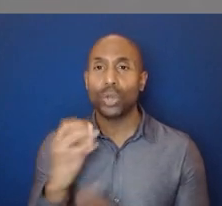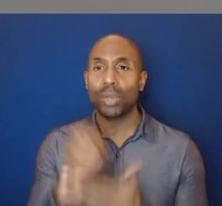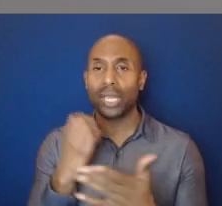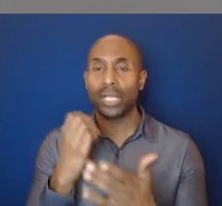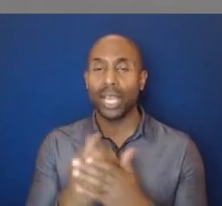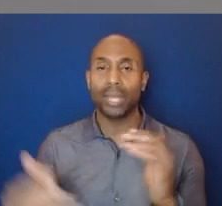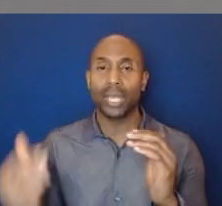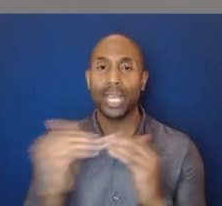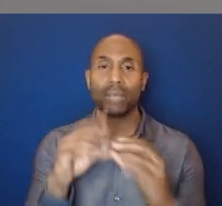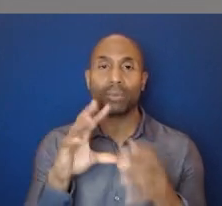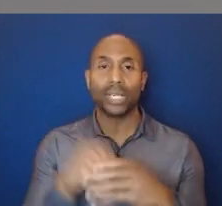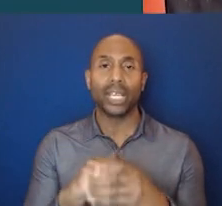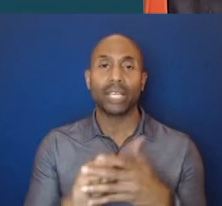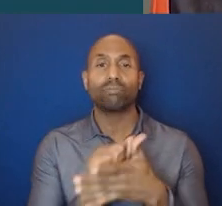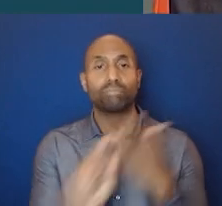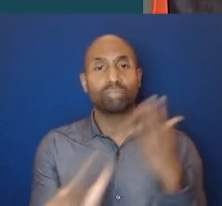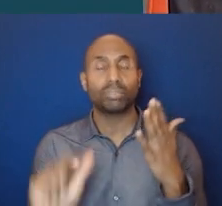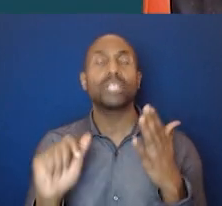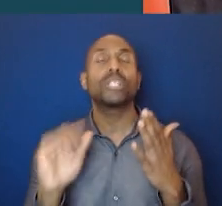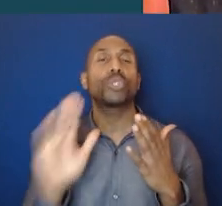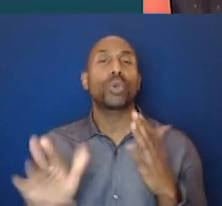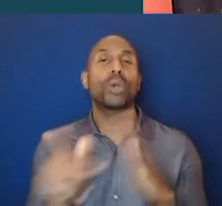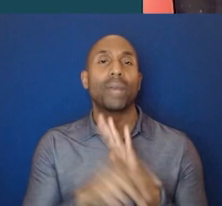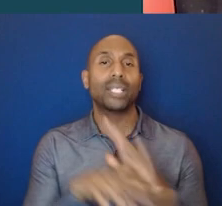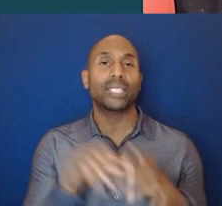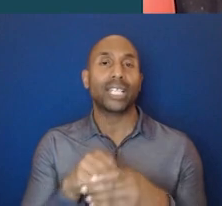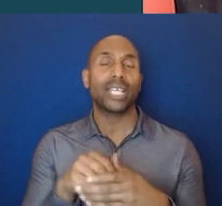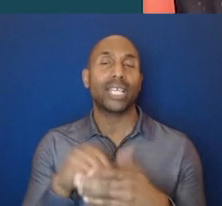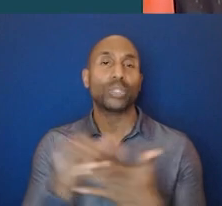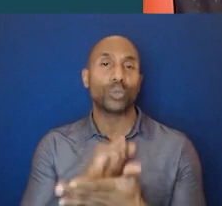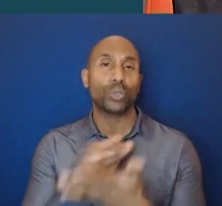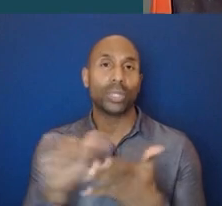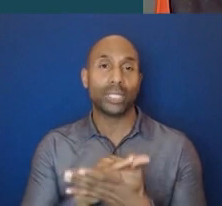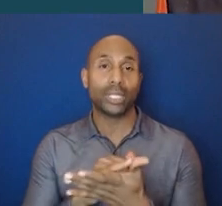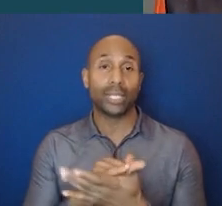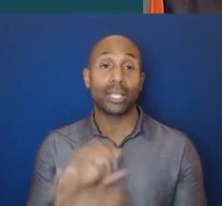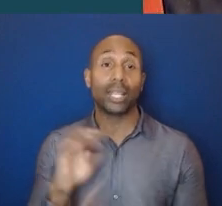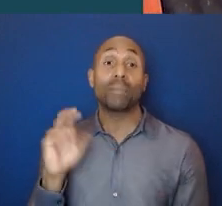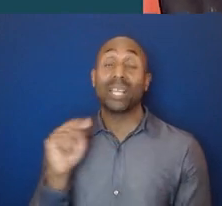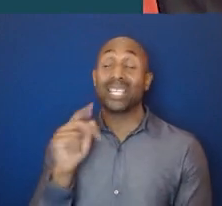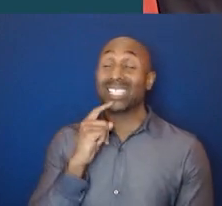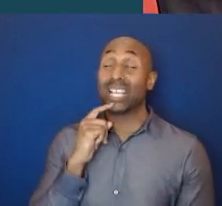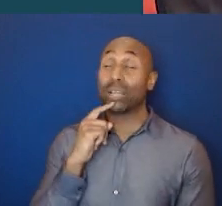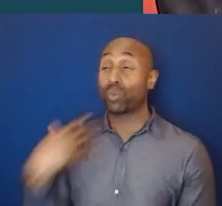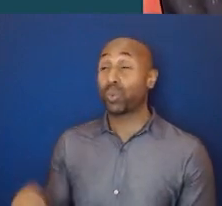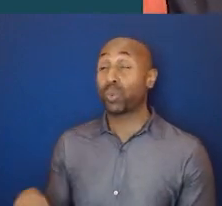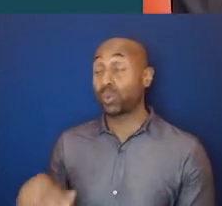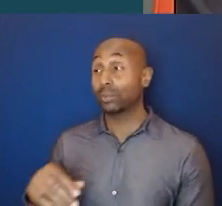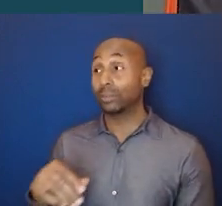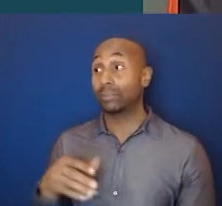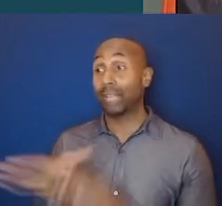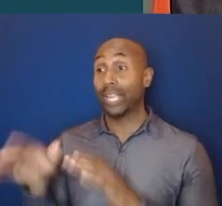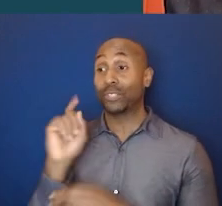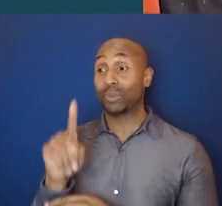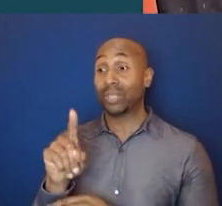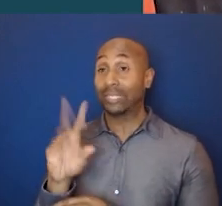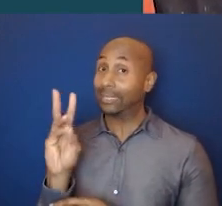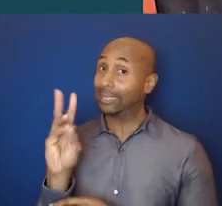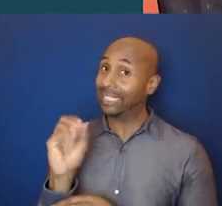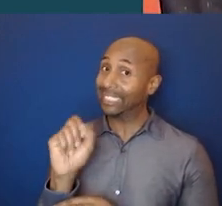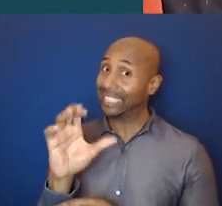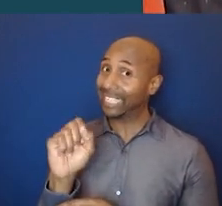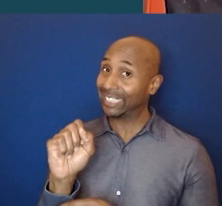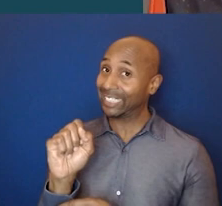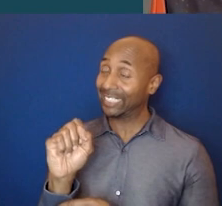is a big question in 60 seconds, Mr. Donovan. Okay. It's Shaun Donovan.